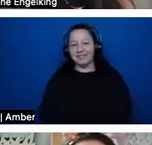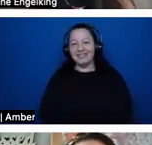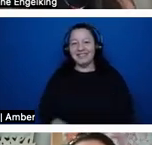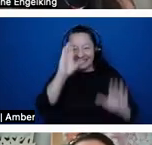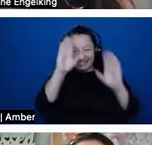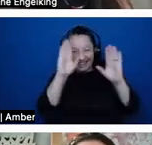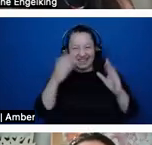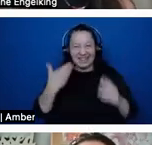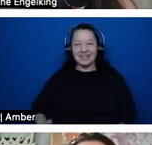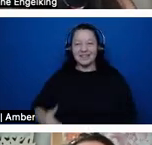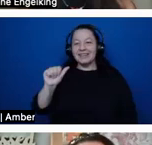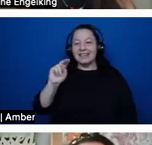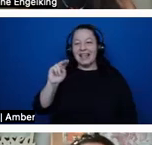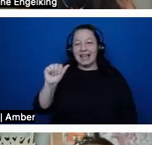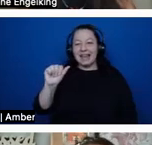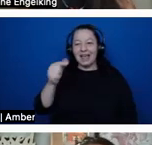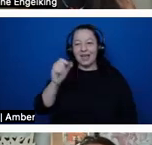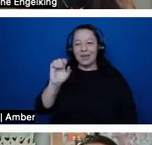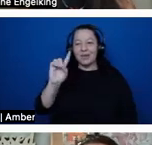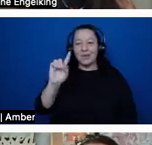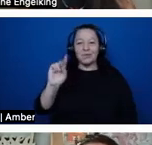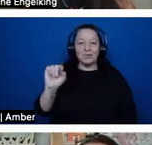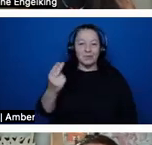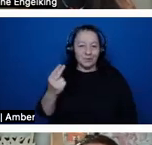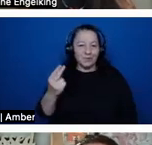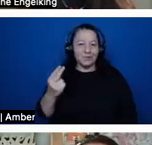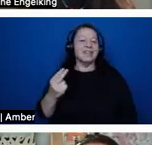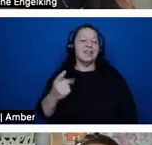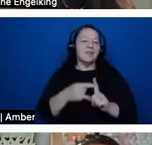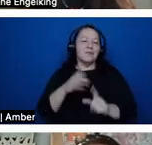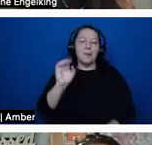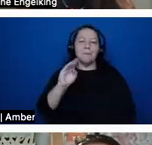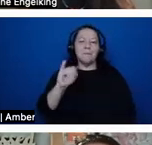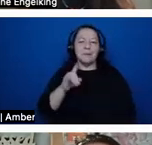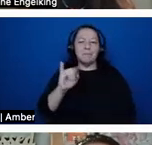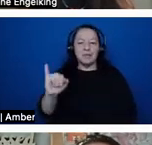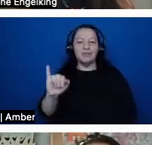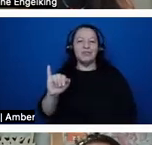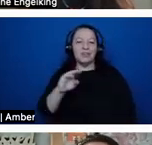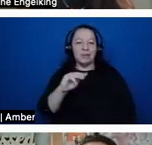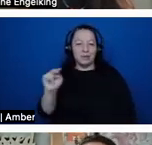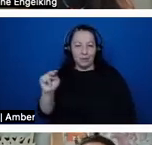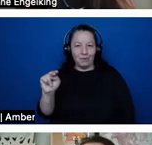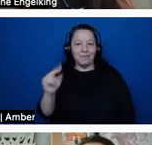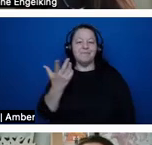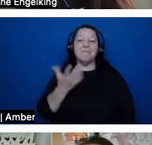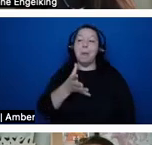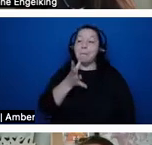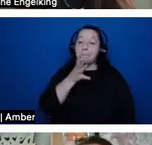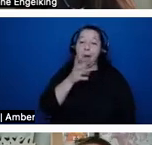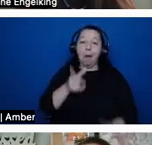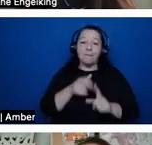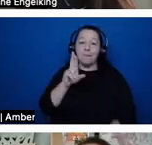My name is Anna Goldtooth. I am from Bemidji, Minnesota. My mom is from Red